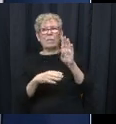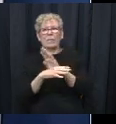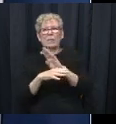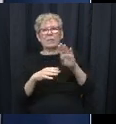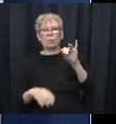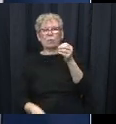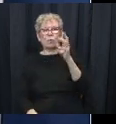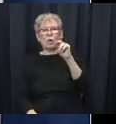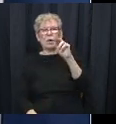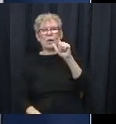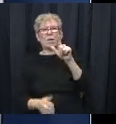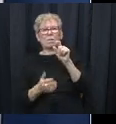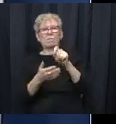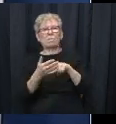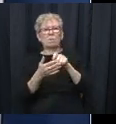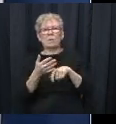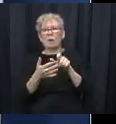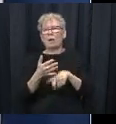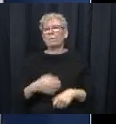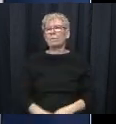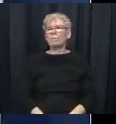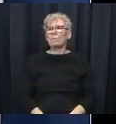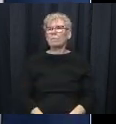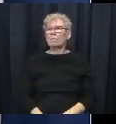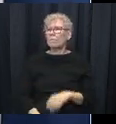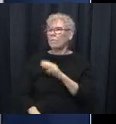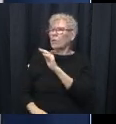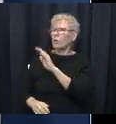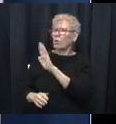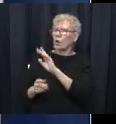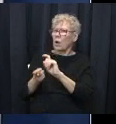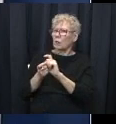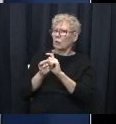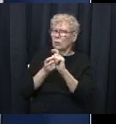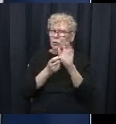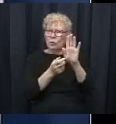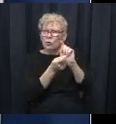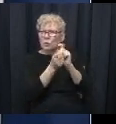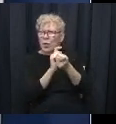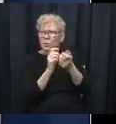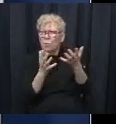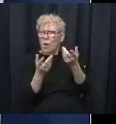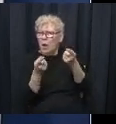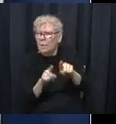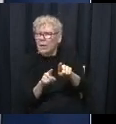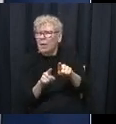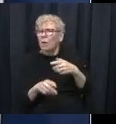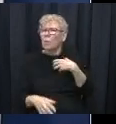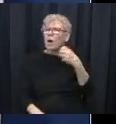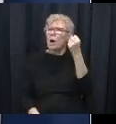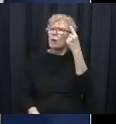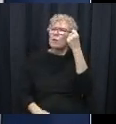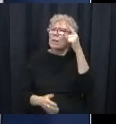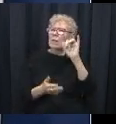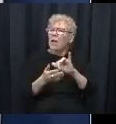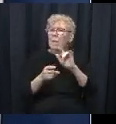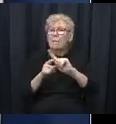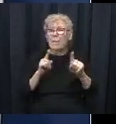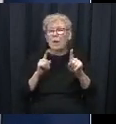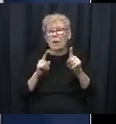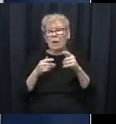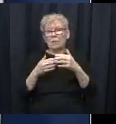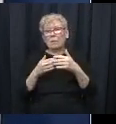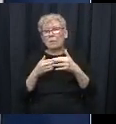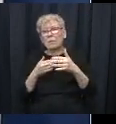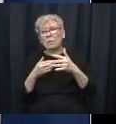talk down the road a little bit? I mean, do you envision things like festivals coming back this summer? How do you envision the Rockies being able